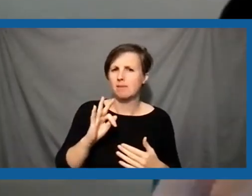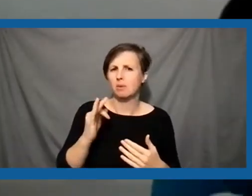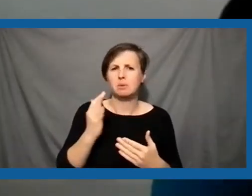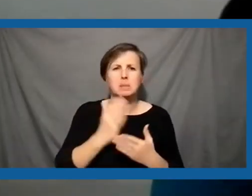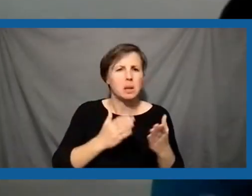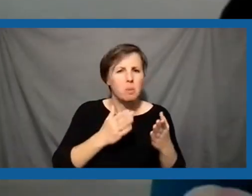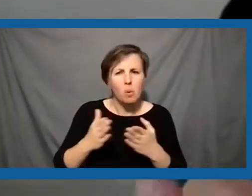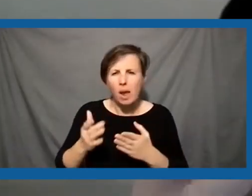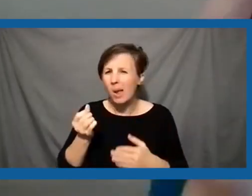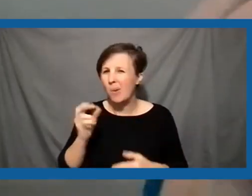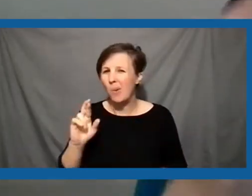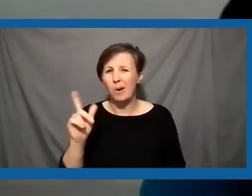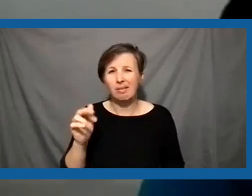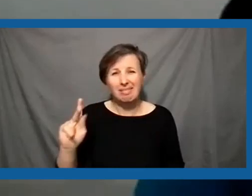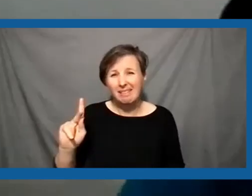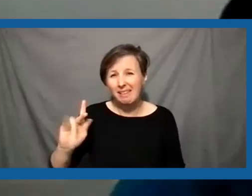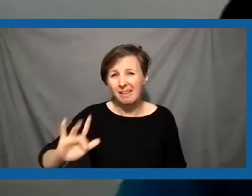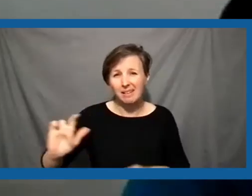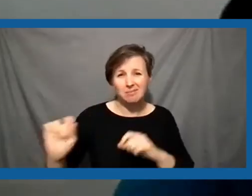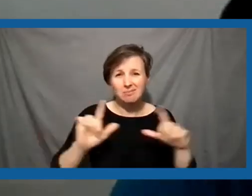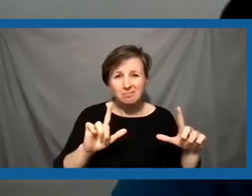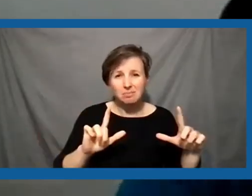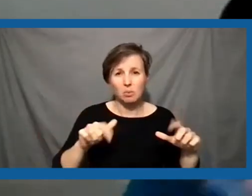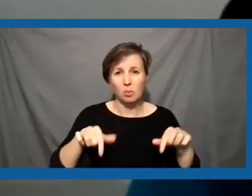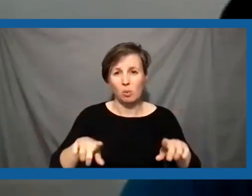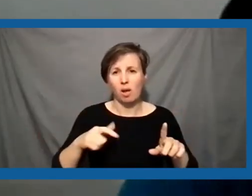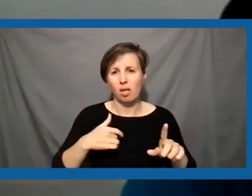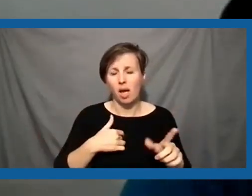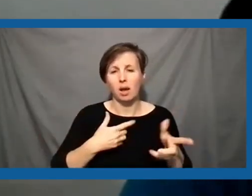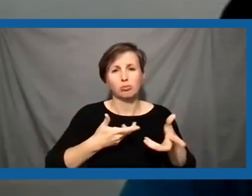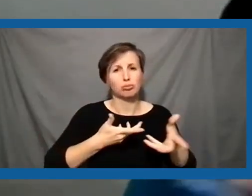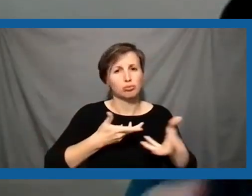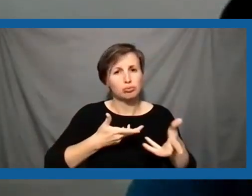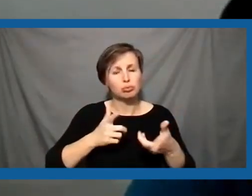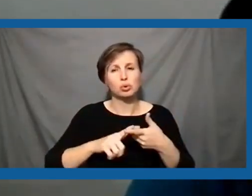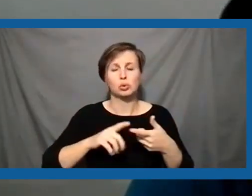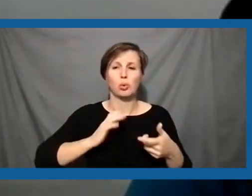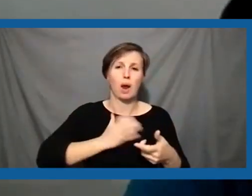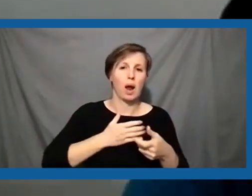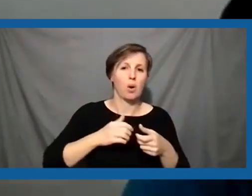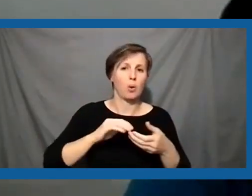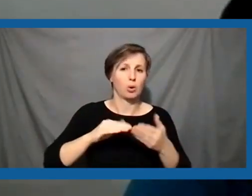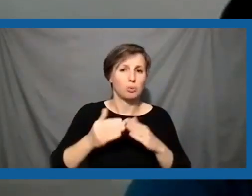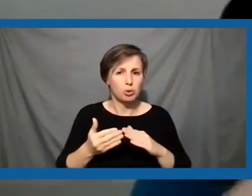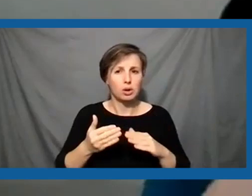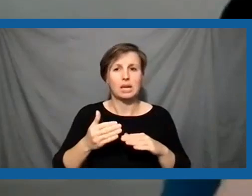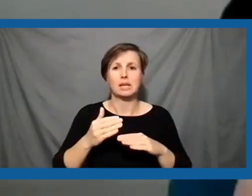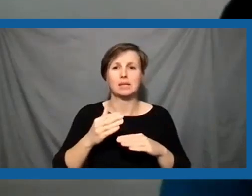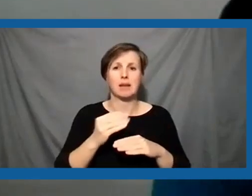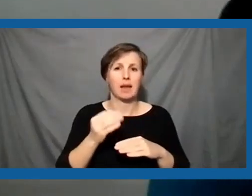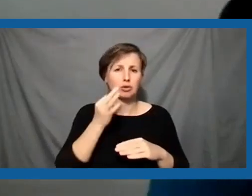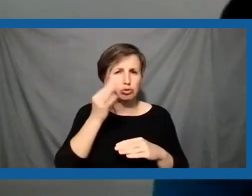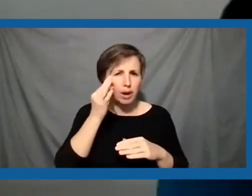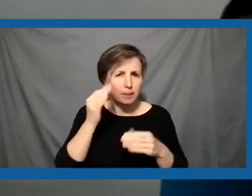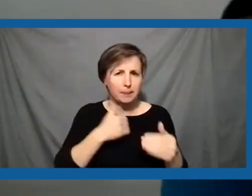a link for as I'm canvassing or talking to our tribal members or communities, when they ask, well,